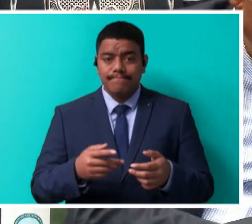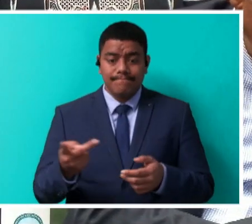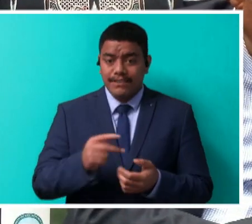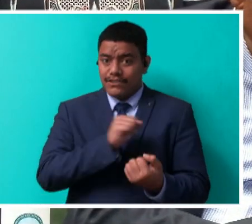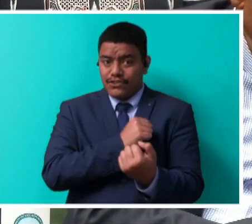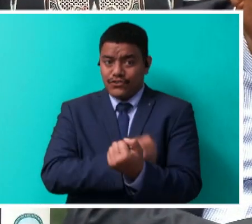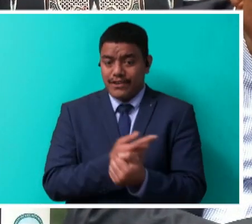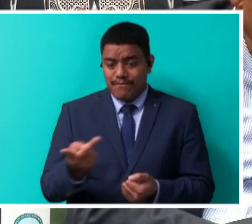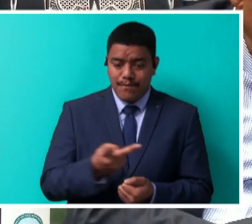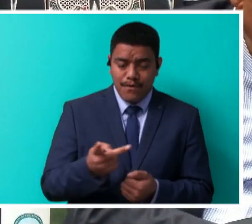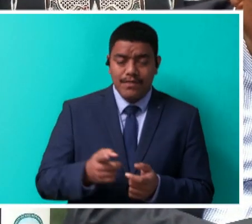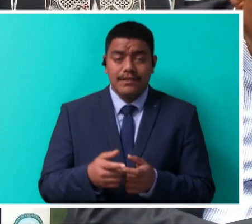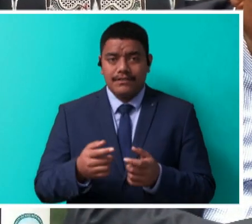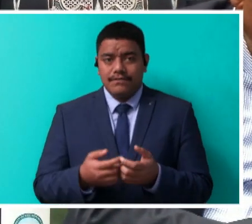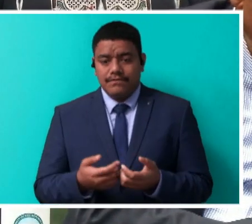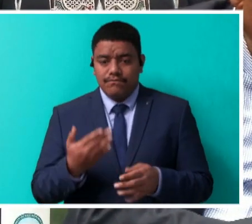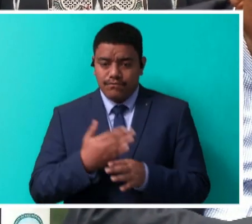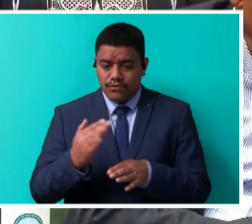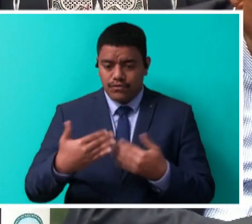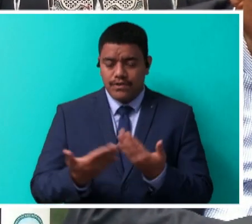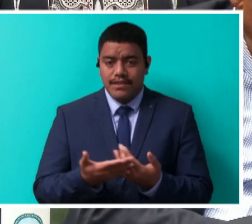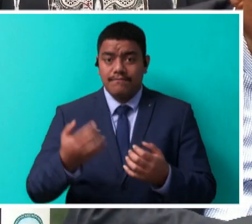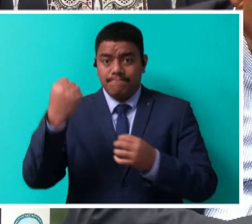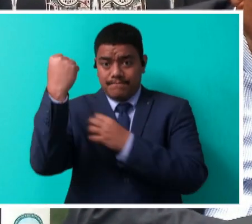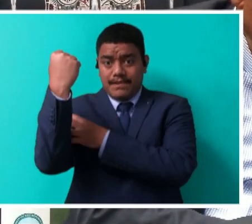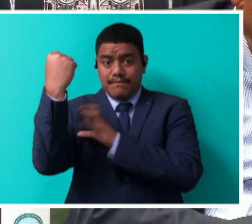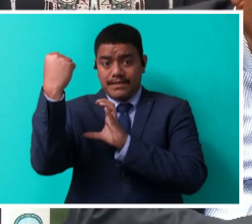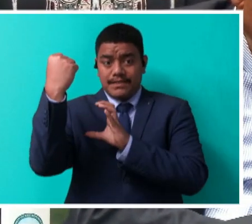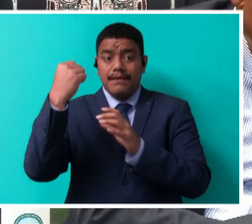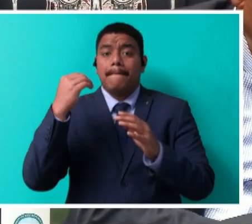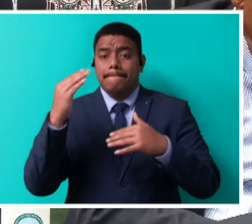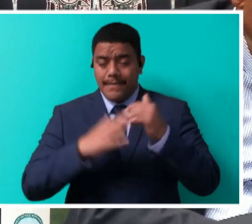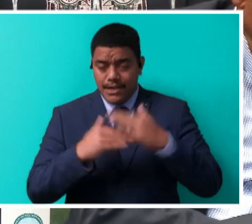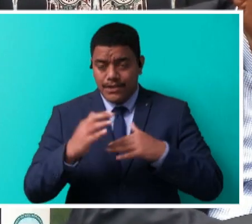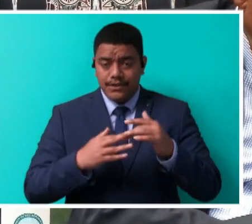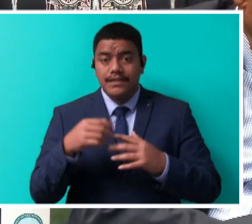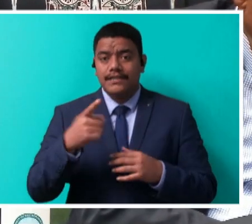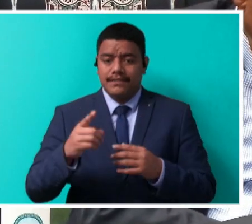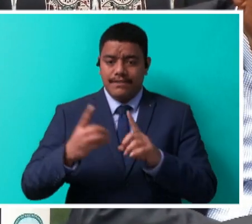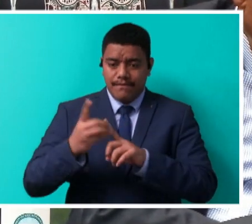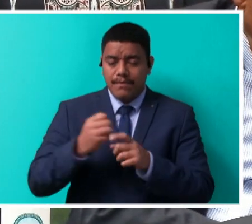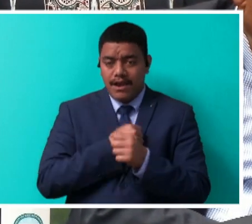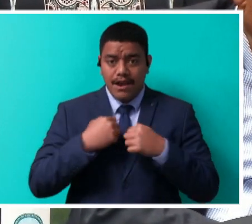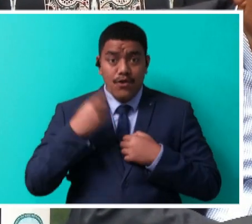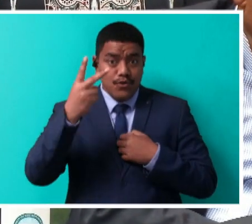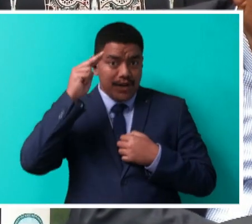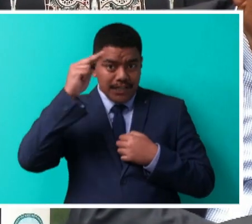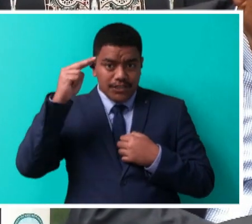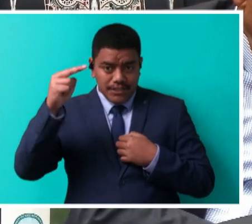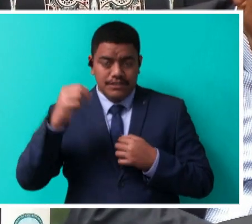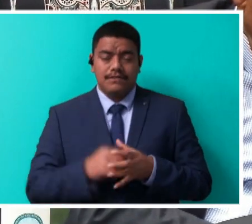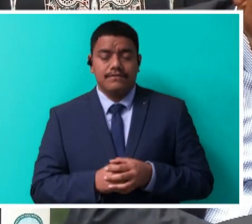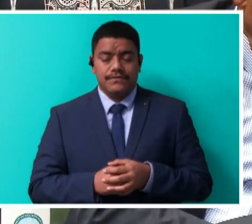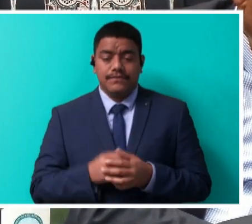strengthen legal cooperation, capacity building, and institutional development between our two nations.